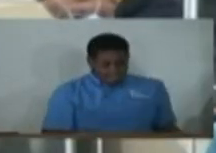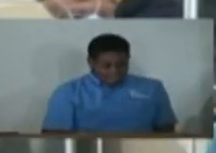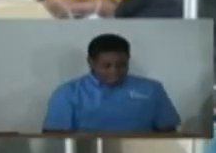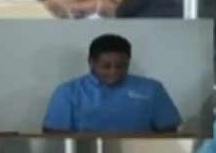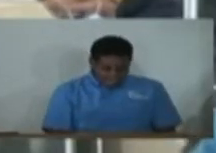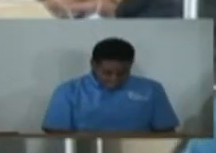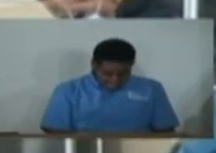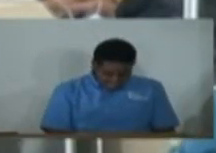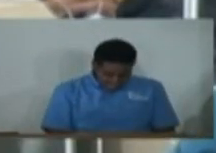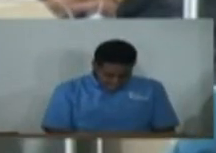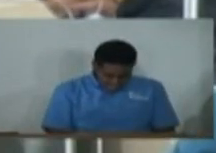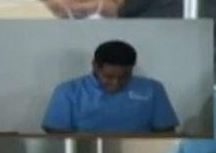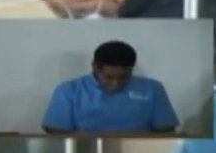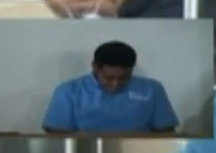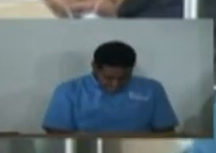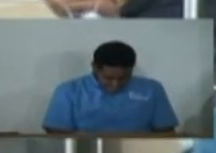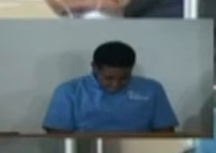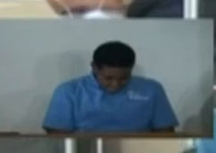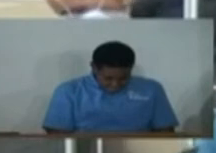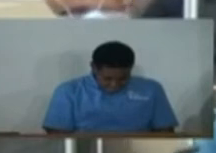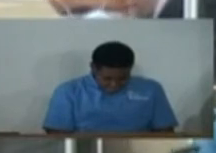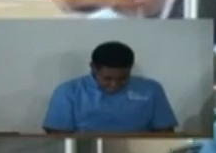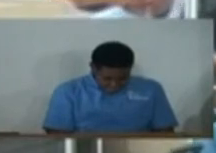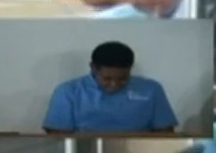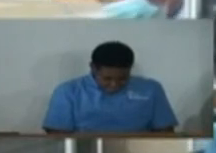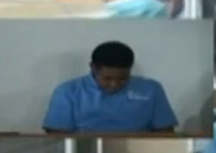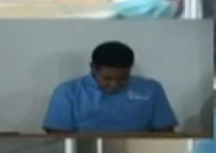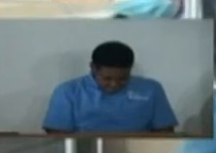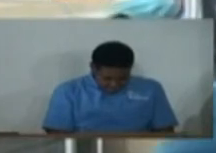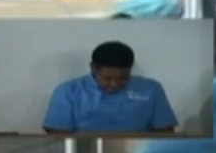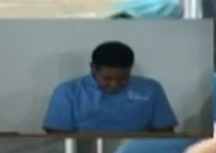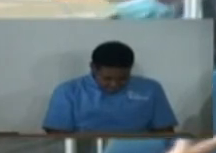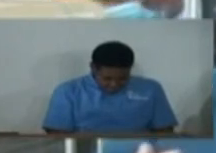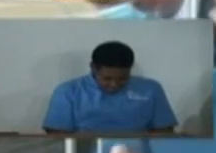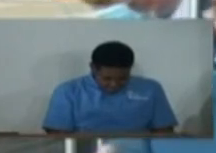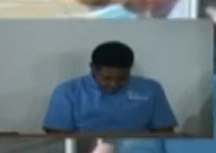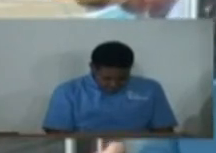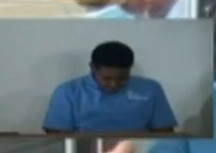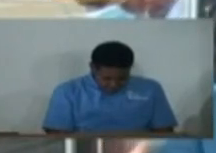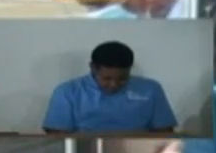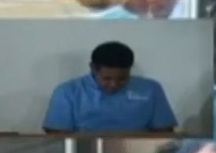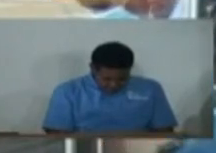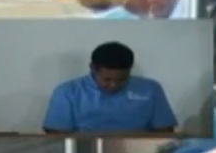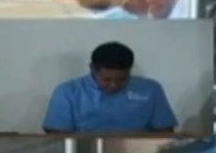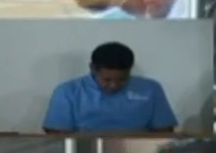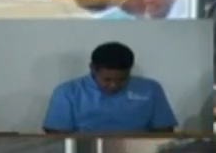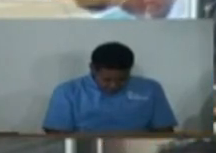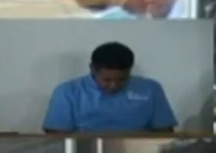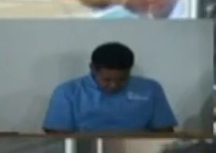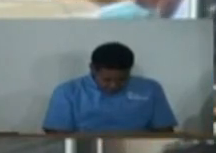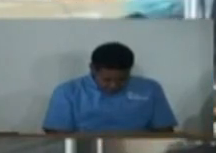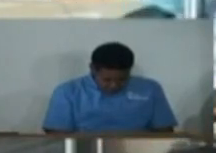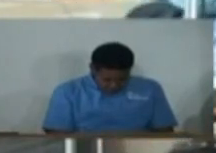So I well know and understand how they think,